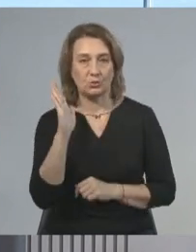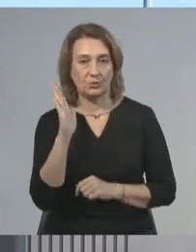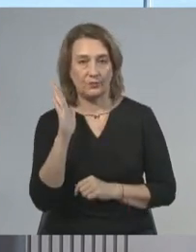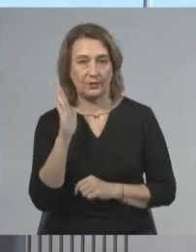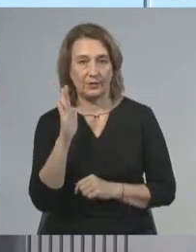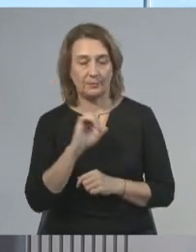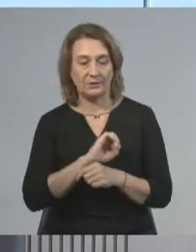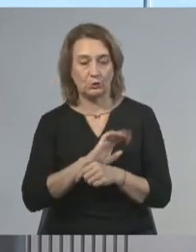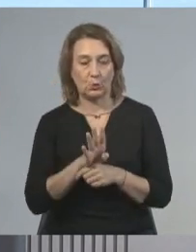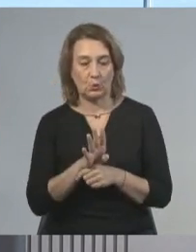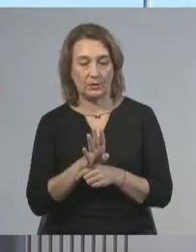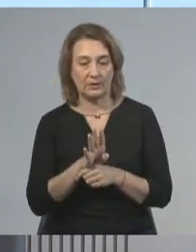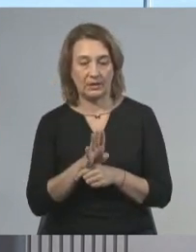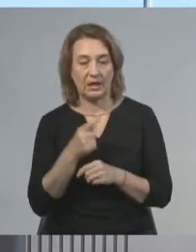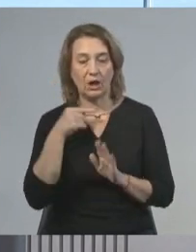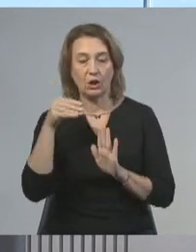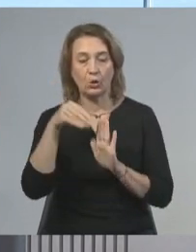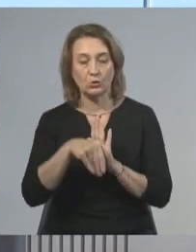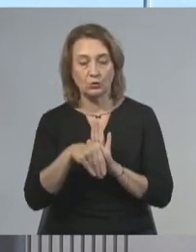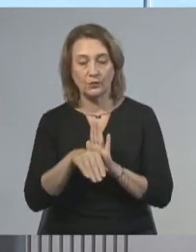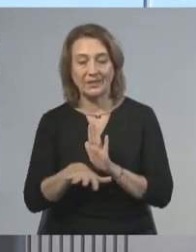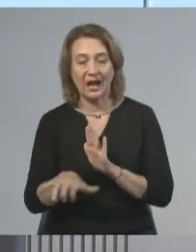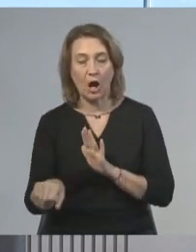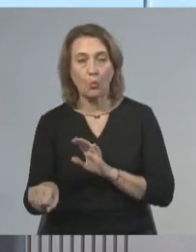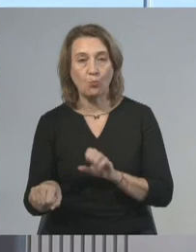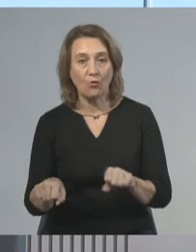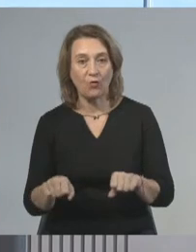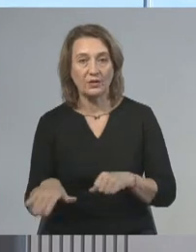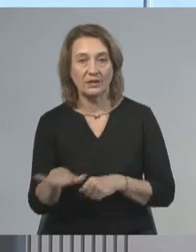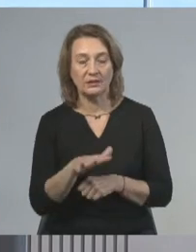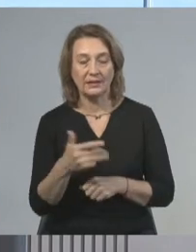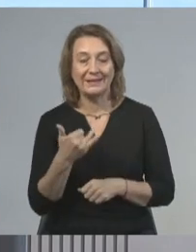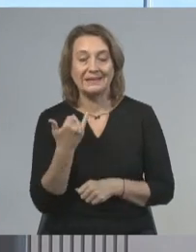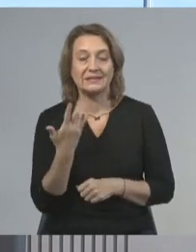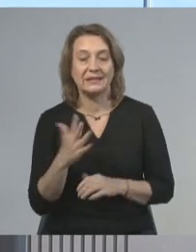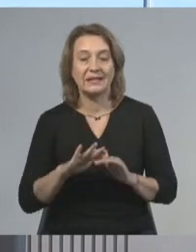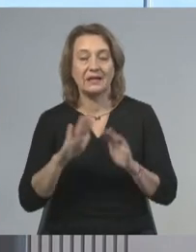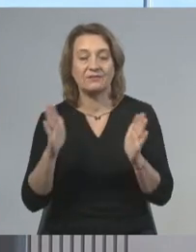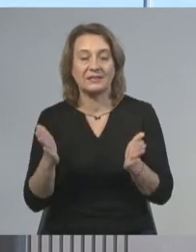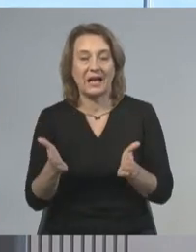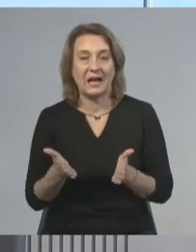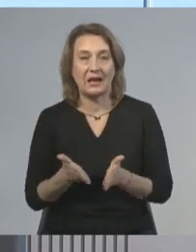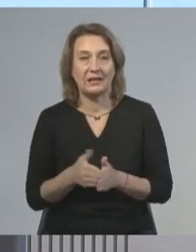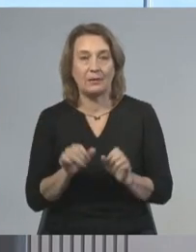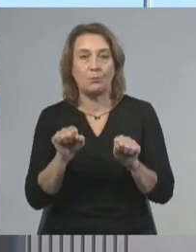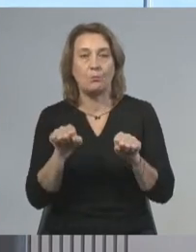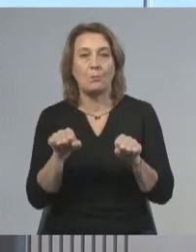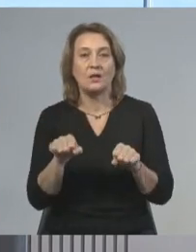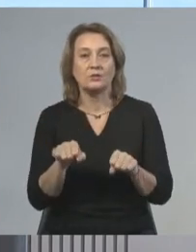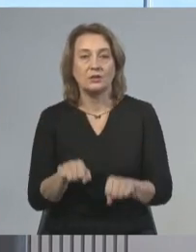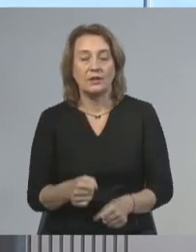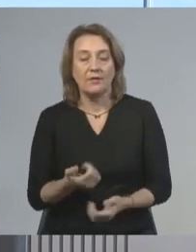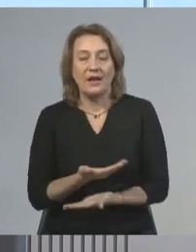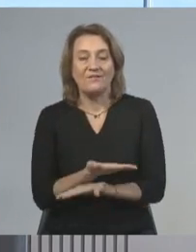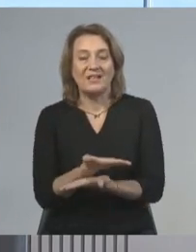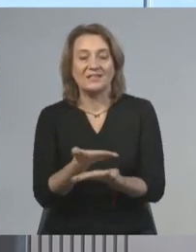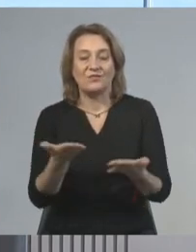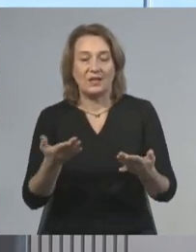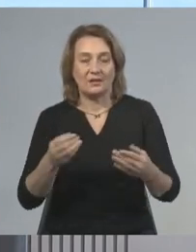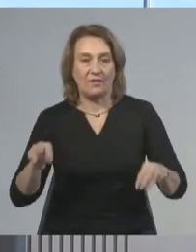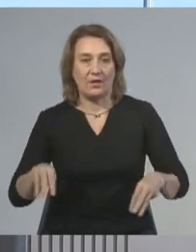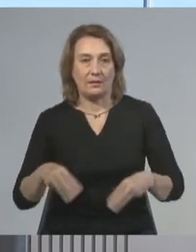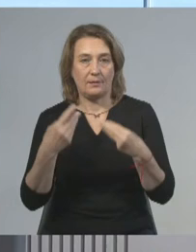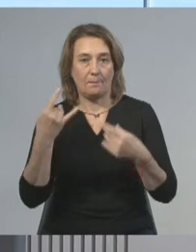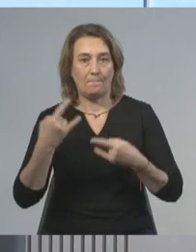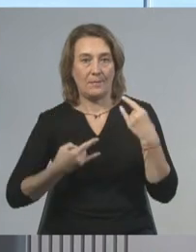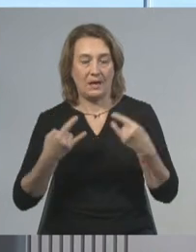electronic voting can help to solve the problem with the uh coveted 19 or occupied territories voting but will it